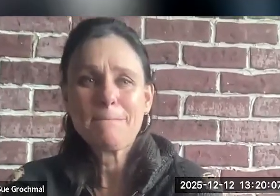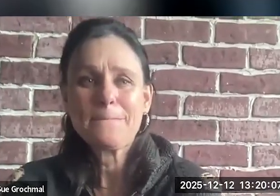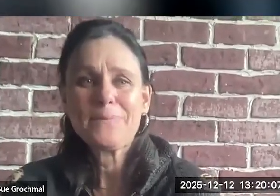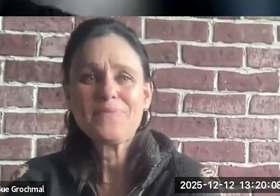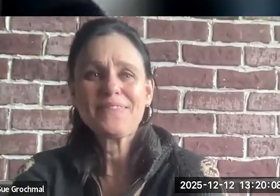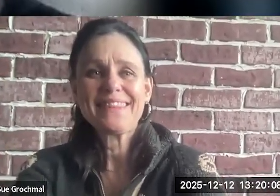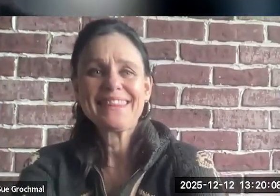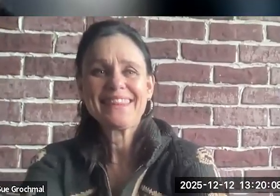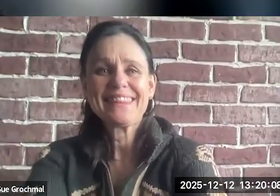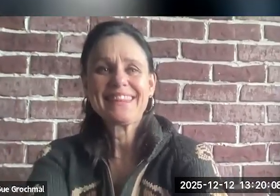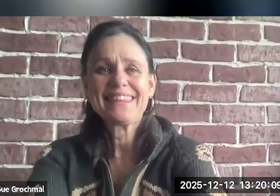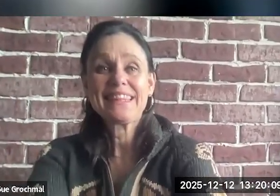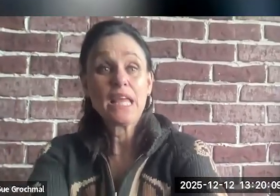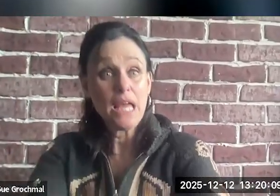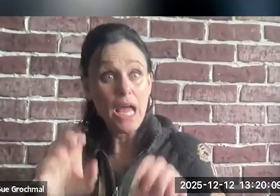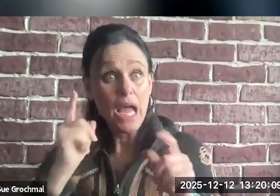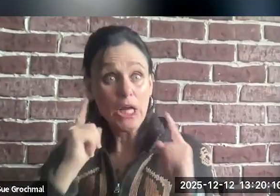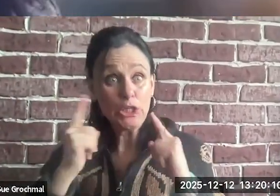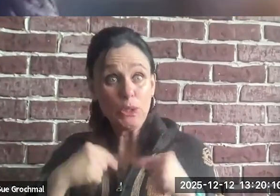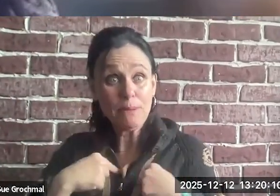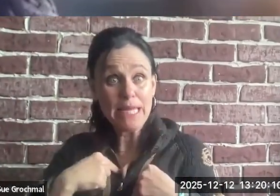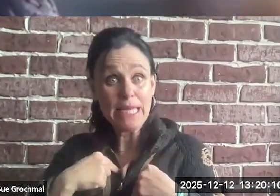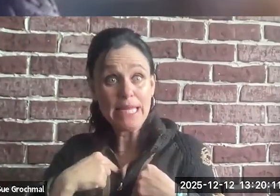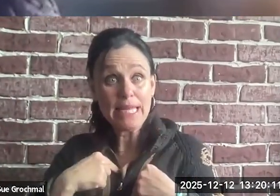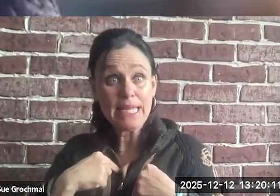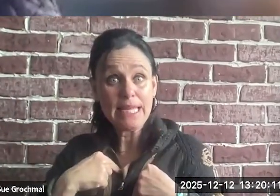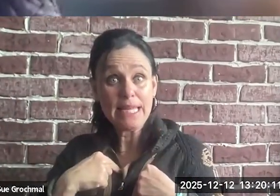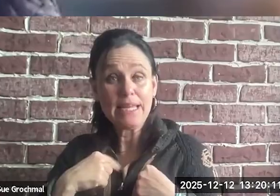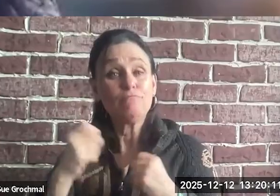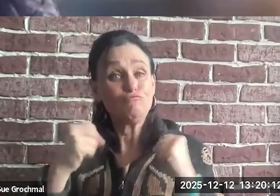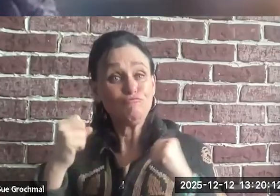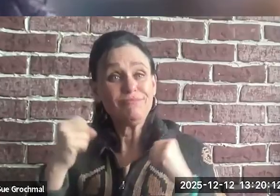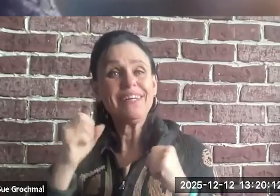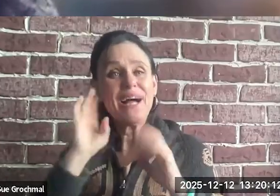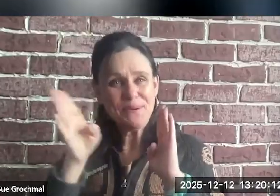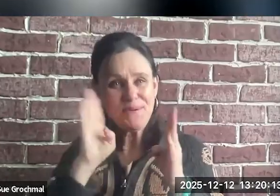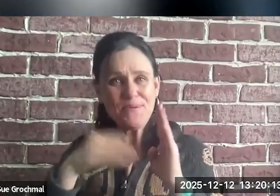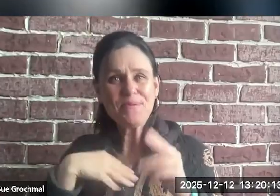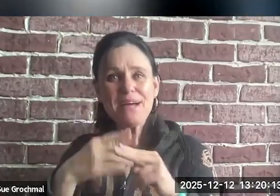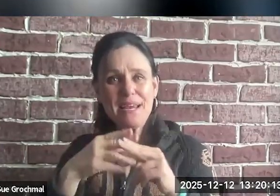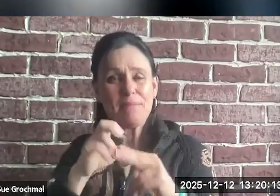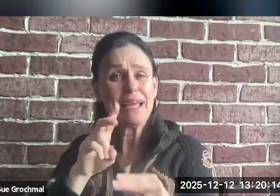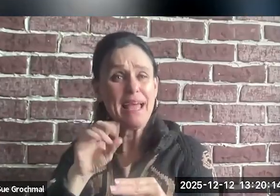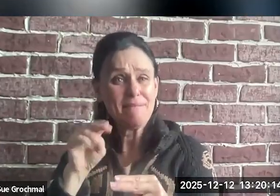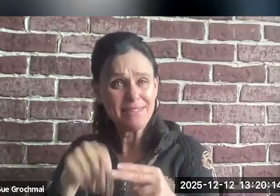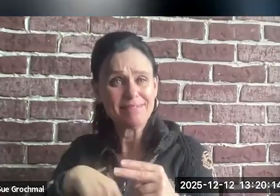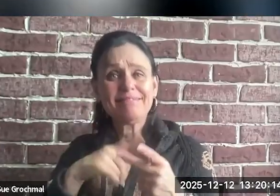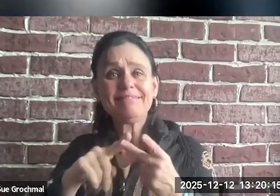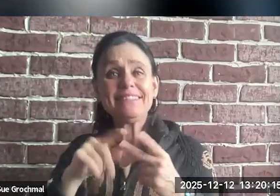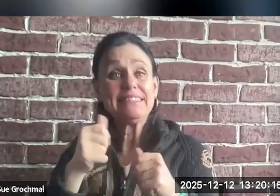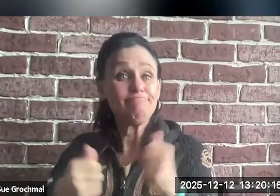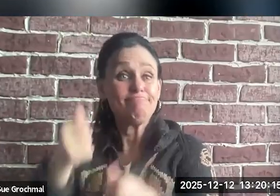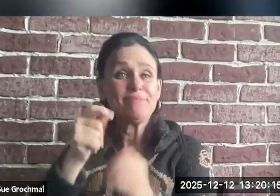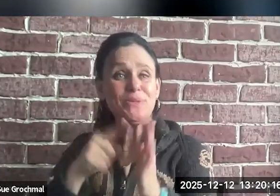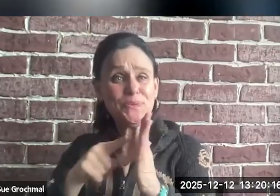Thanks, Jasmine. Can everyone hear me okay? Yes. Looks like it, okay. So hi, everyone. My name is Evan Wickland. I'm a senior